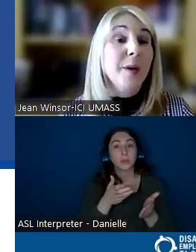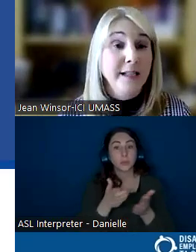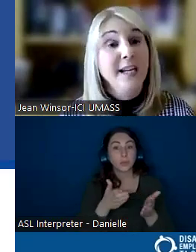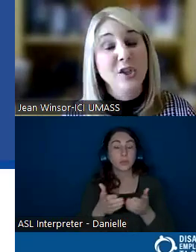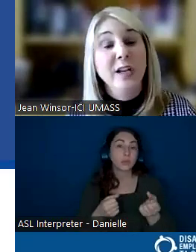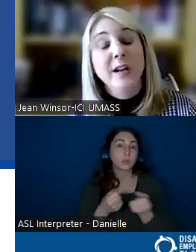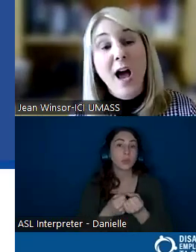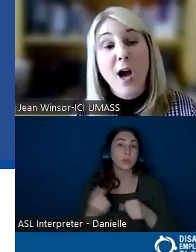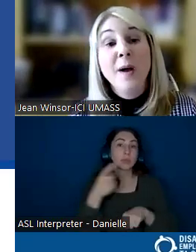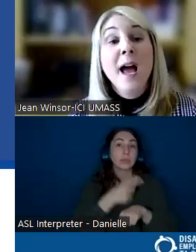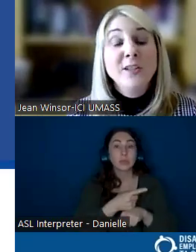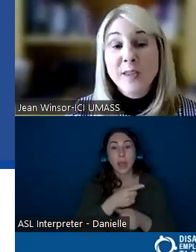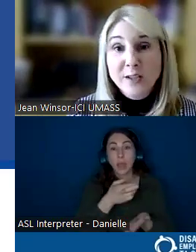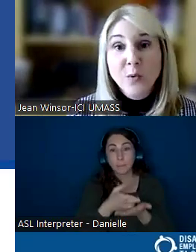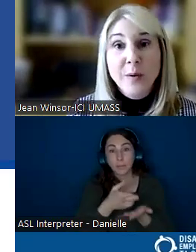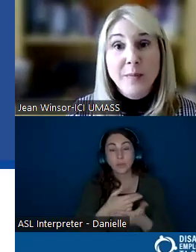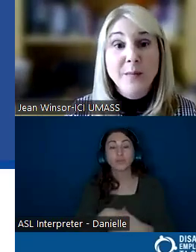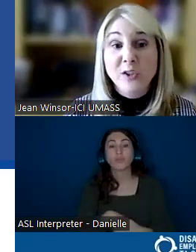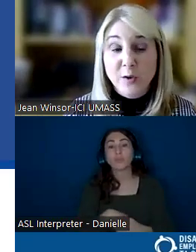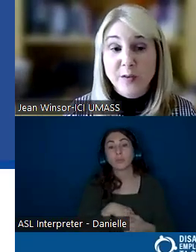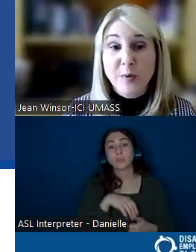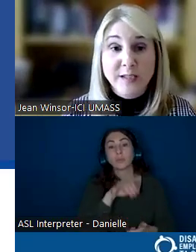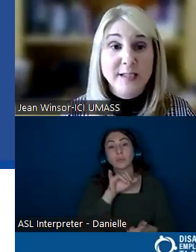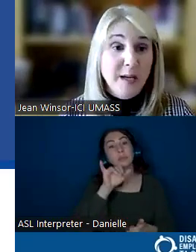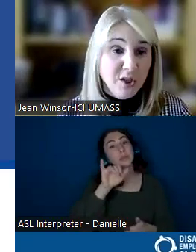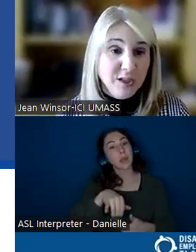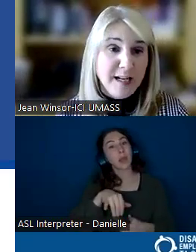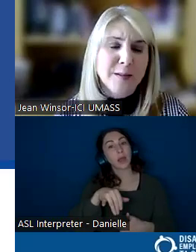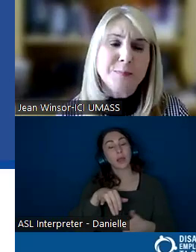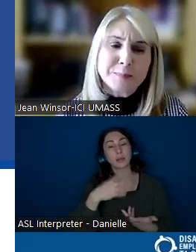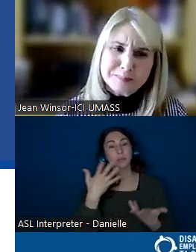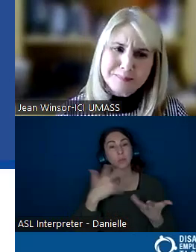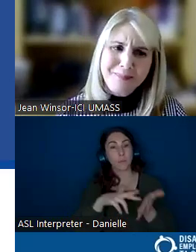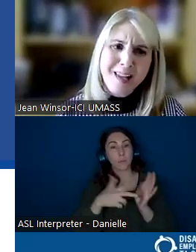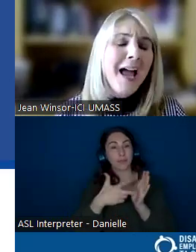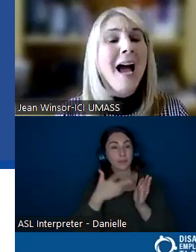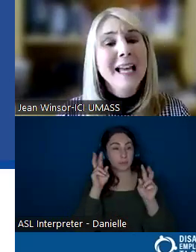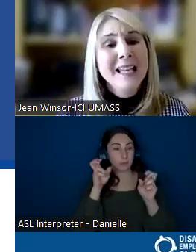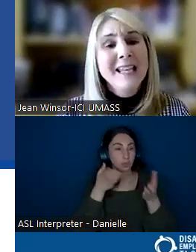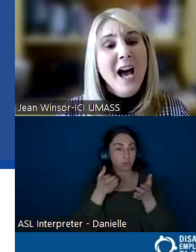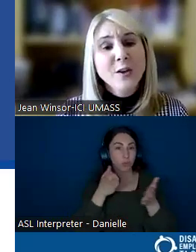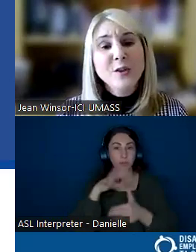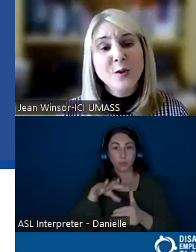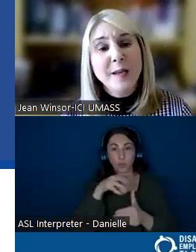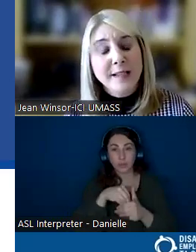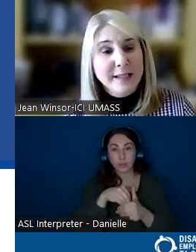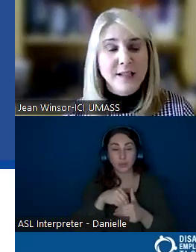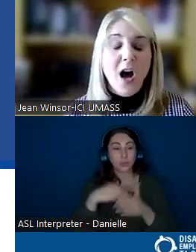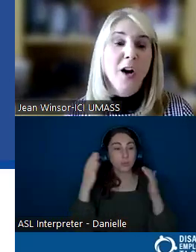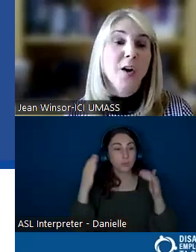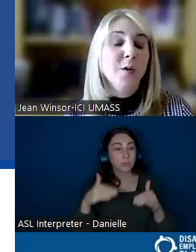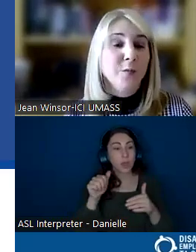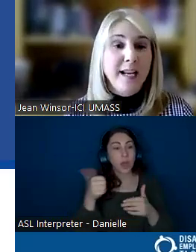day habilitation? And so that's what we mean by service participation data. And then the other two